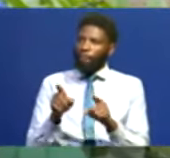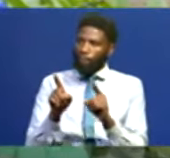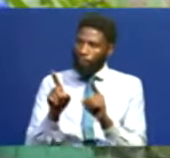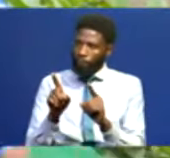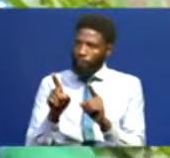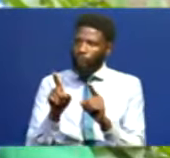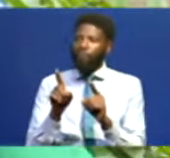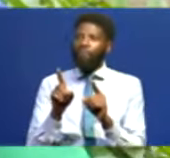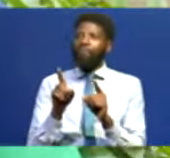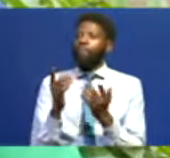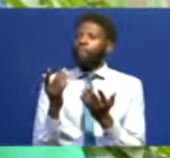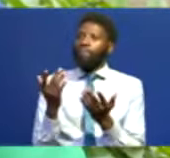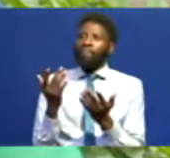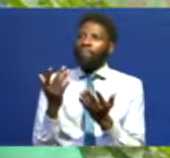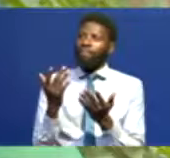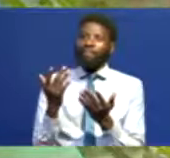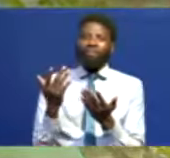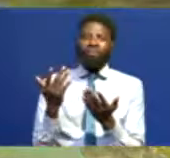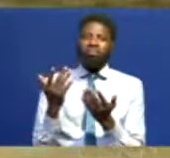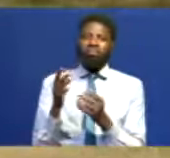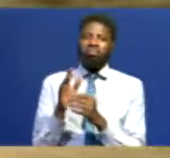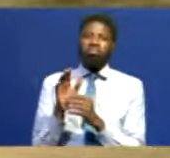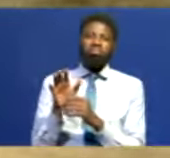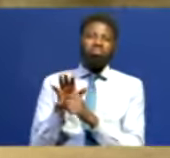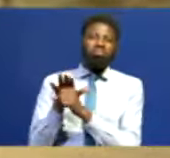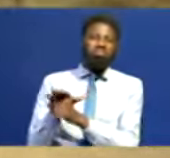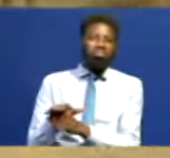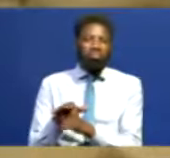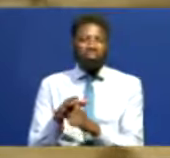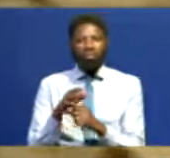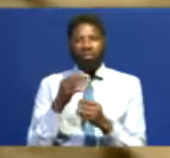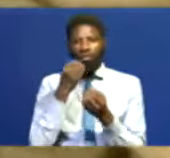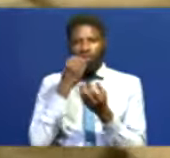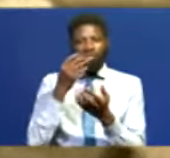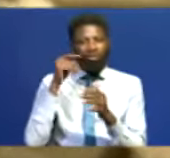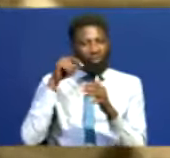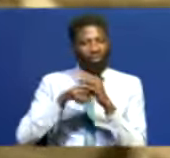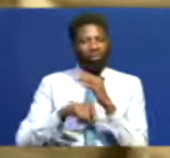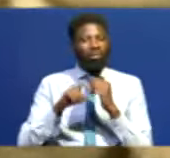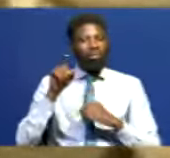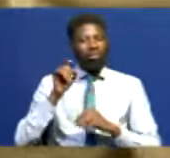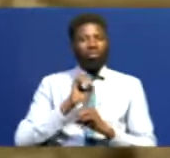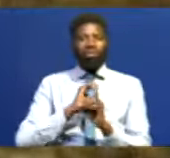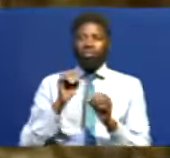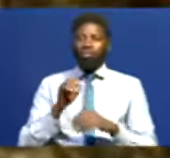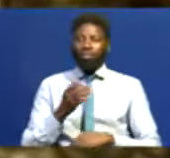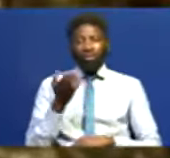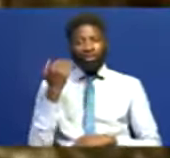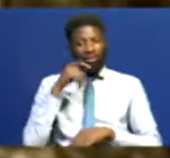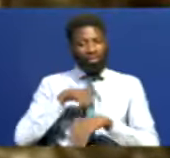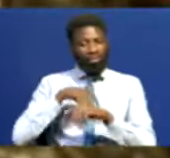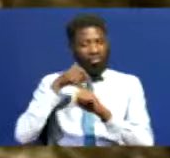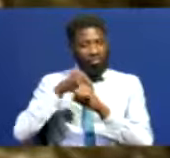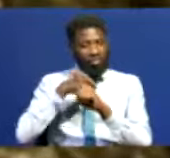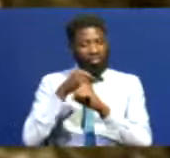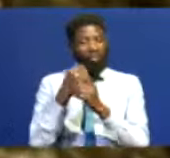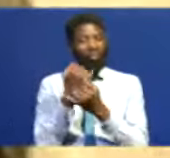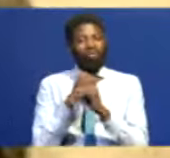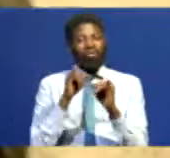because they were not supposed to be knowing too much. During the struggle for independence, radio broadcasts played a crucial